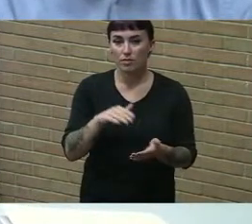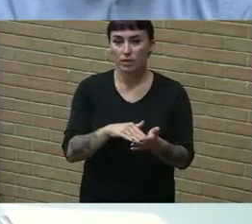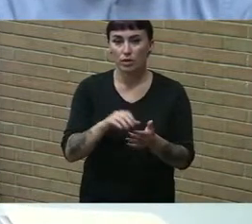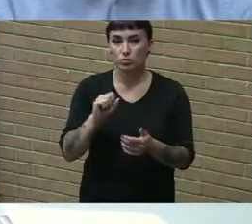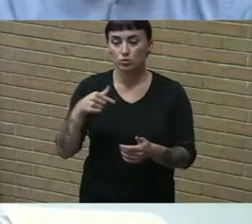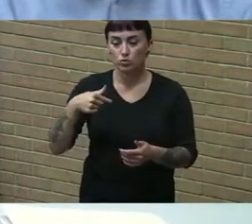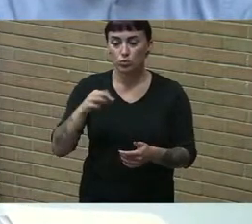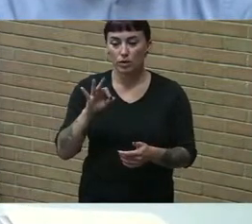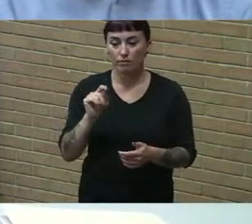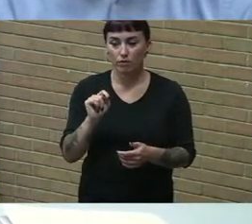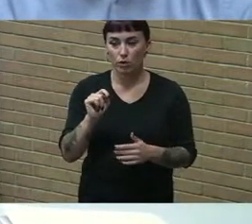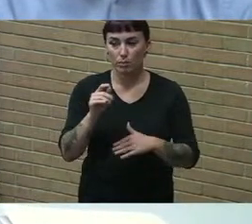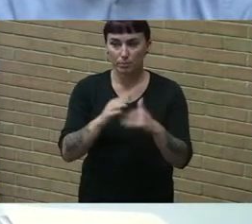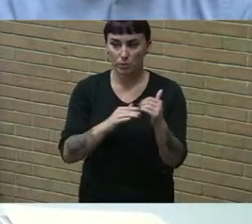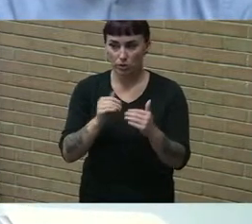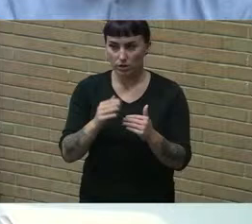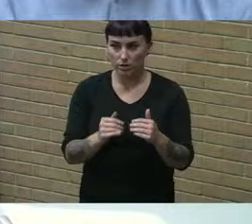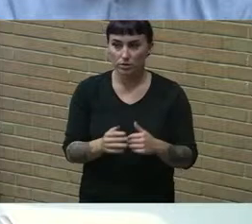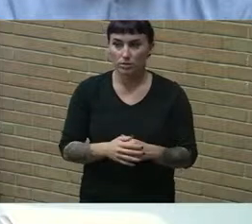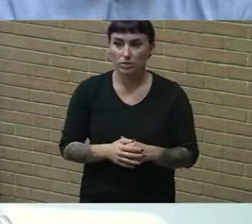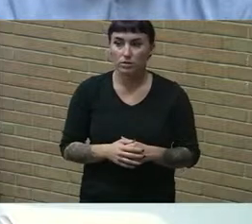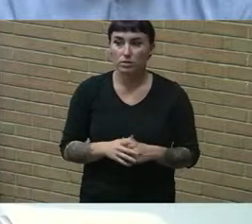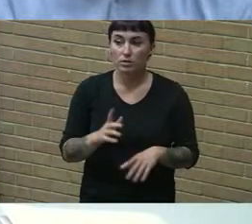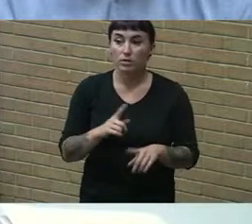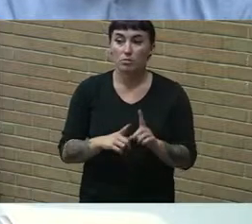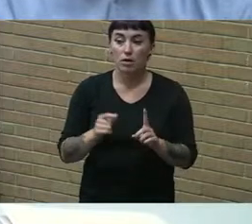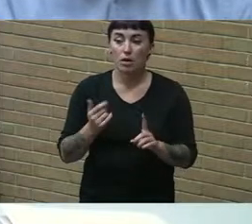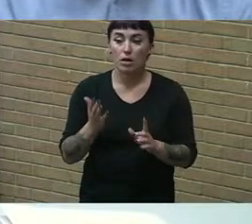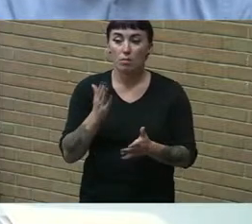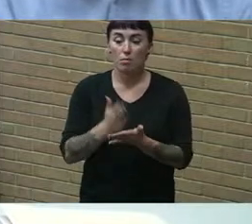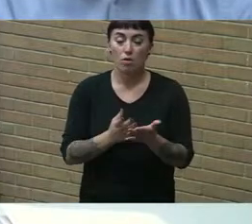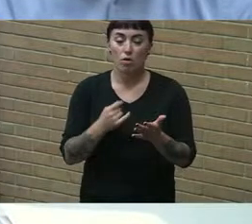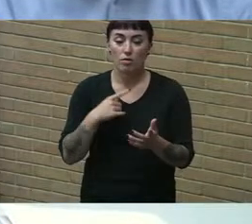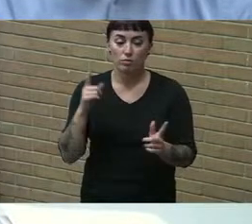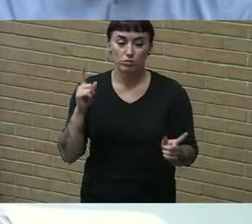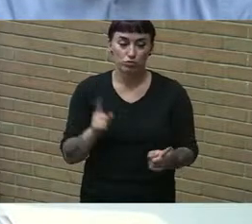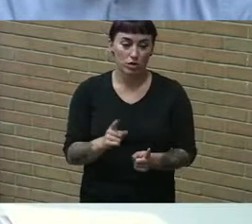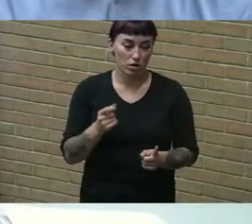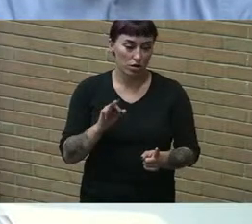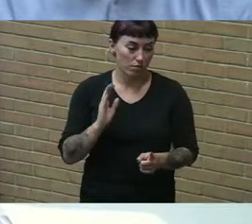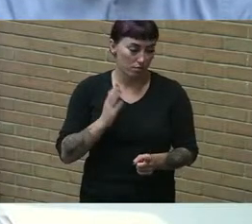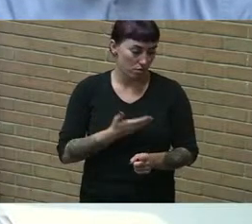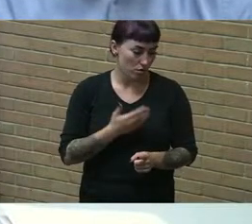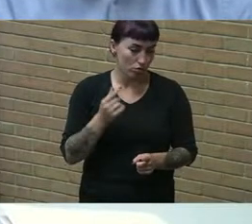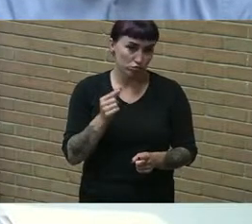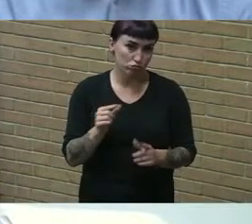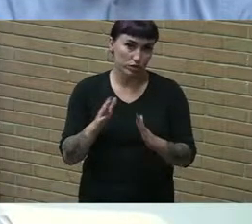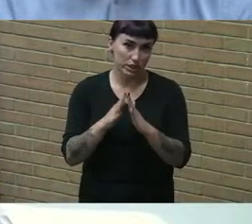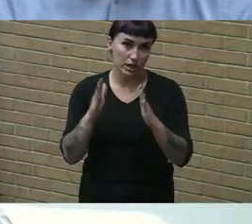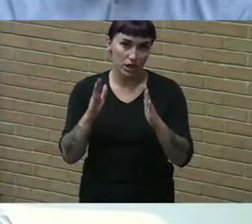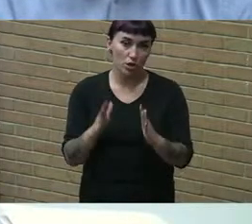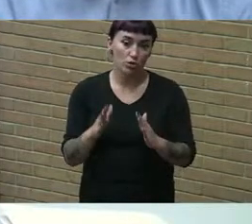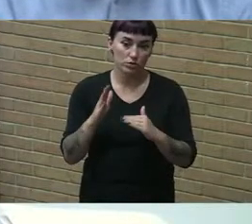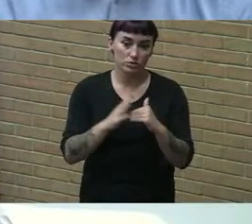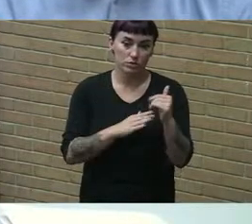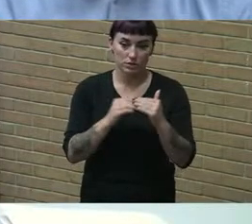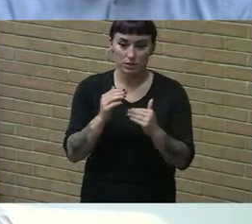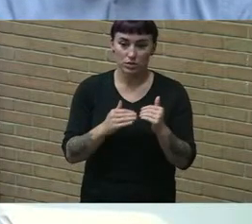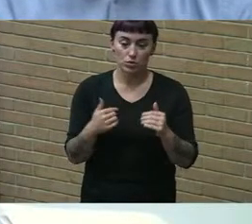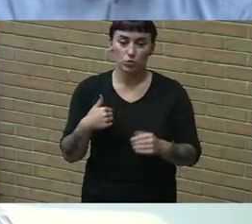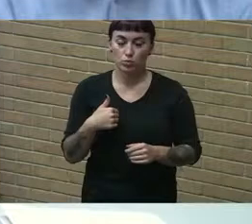75,000 square foot building. But as a part of the reduction of our greenhouse facilities, we